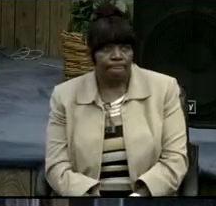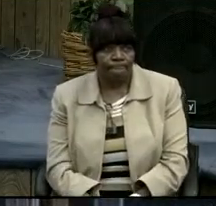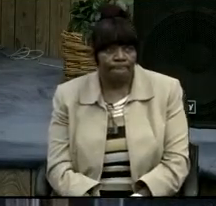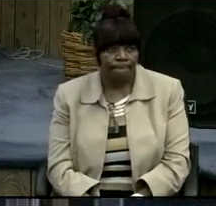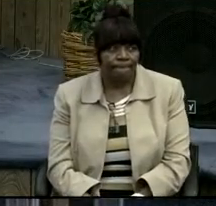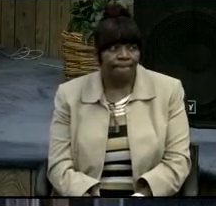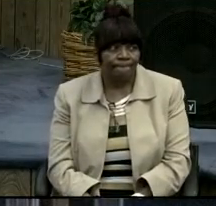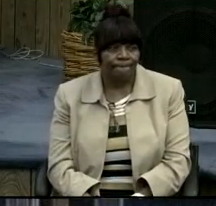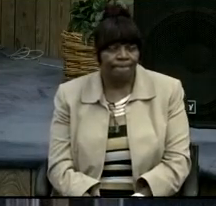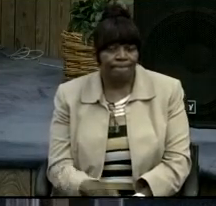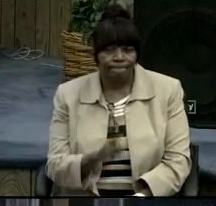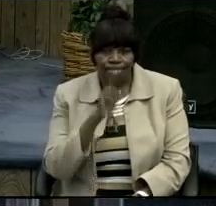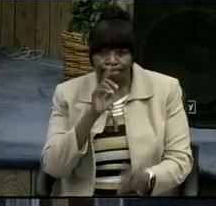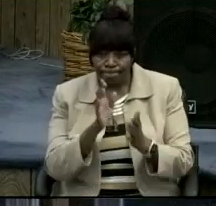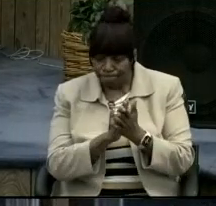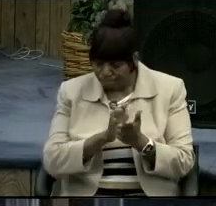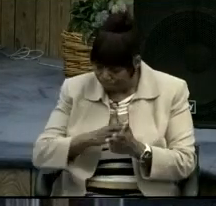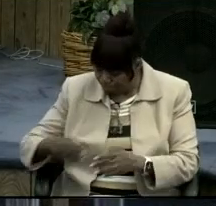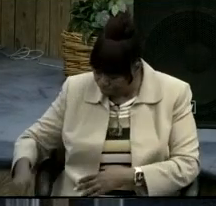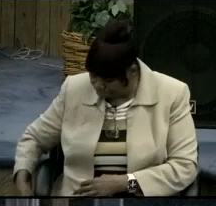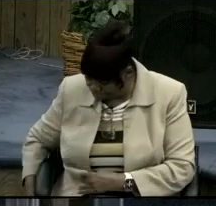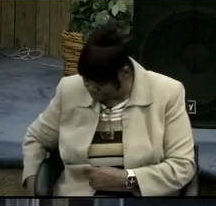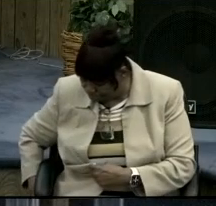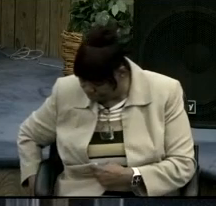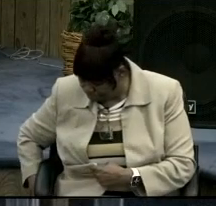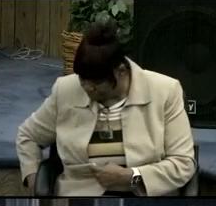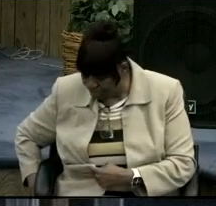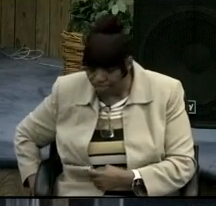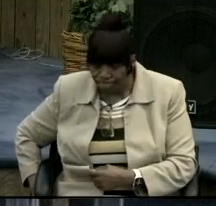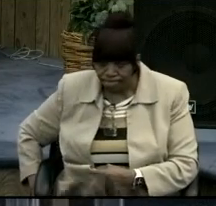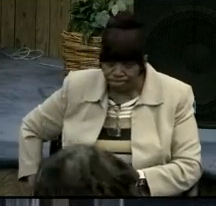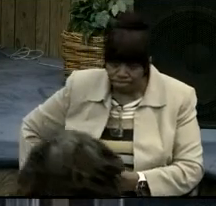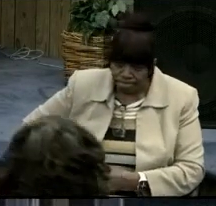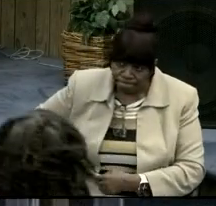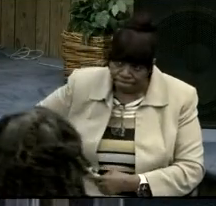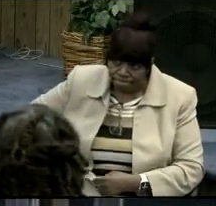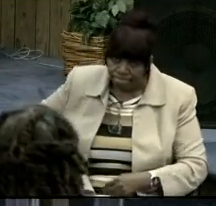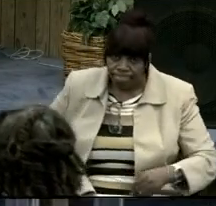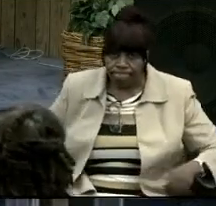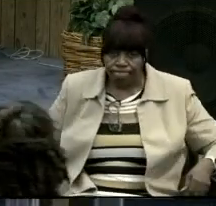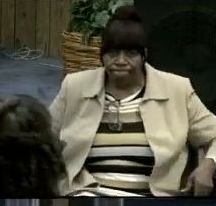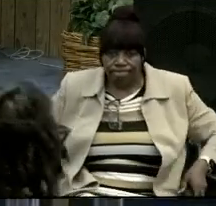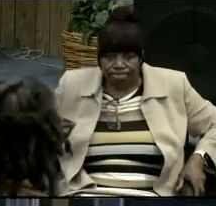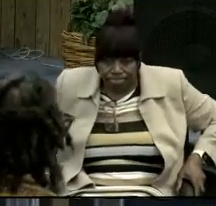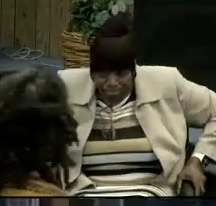the praise team back. And we're going to see you again in just a moment.